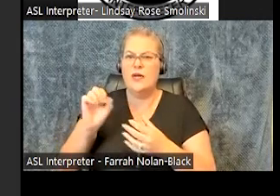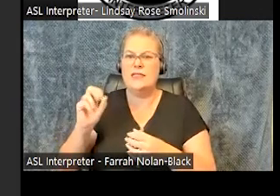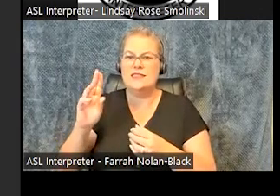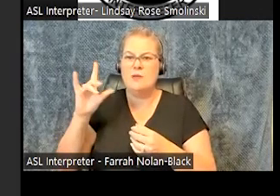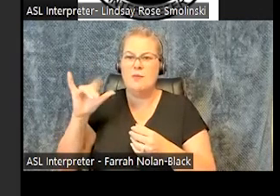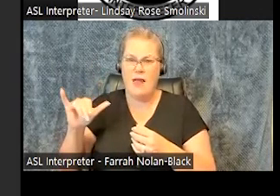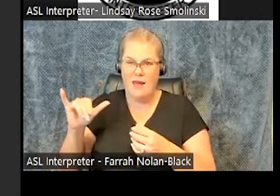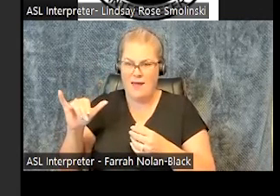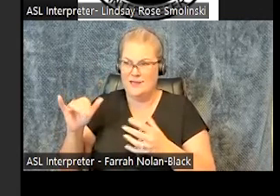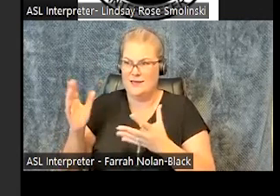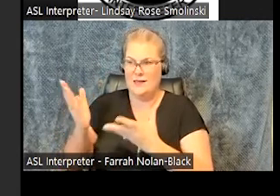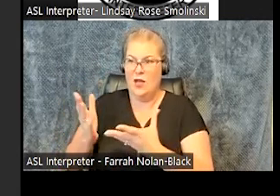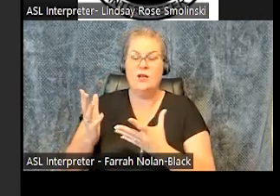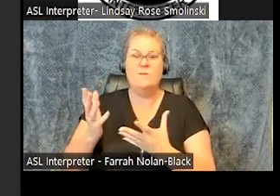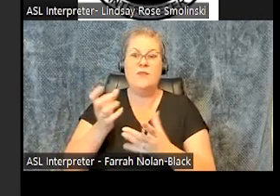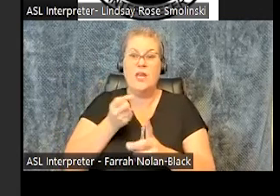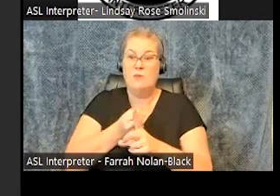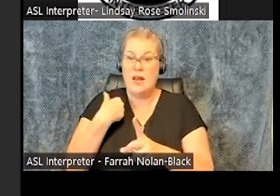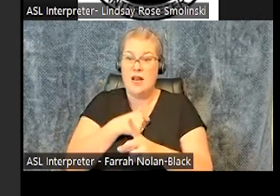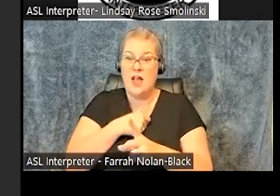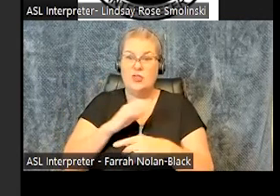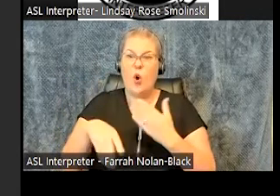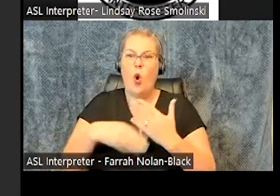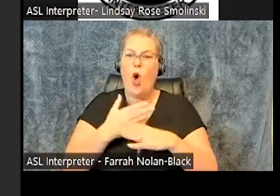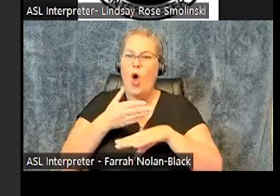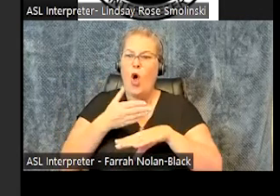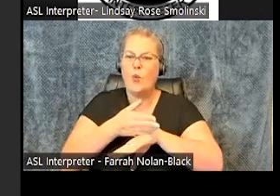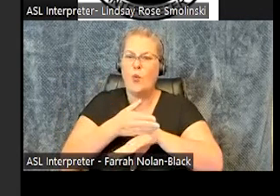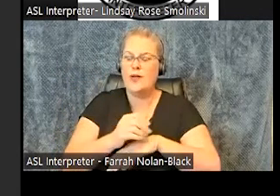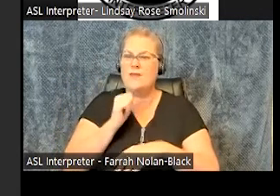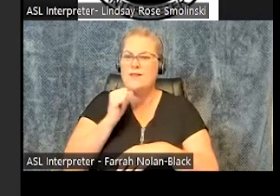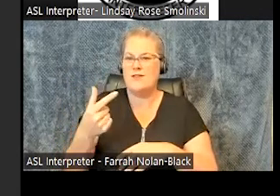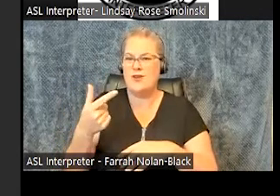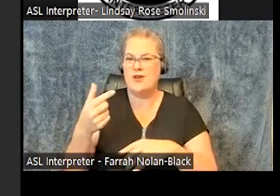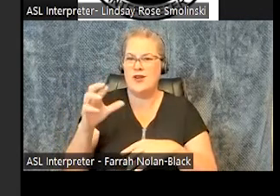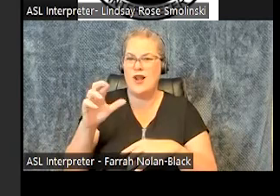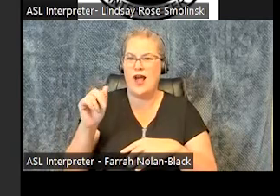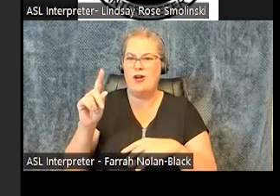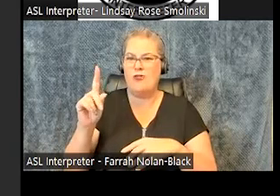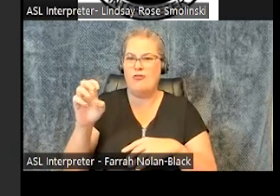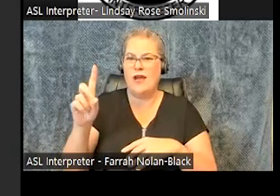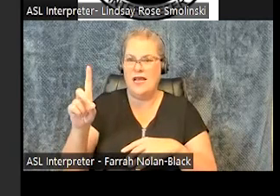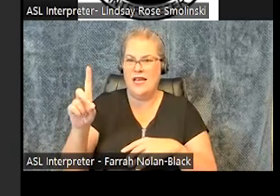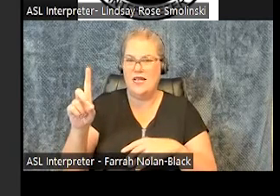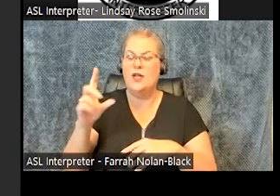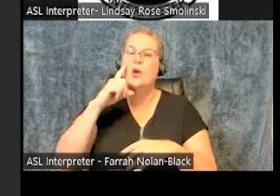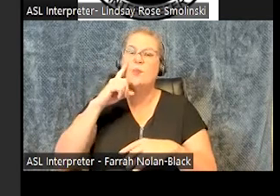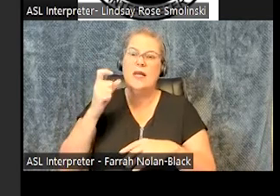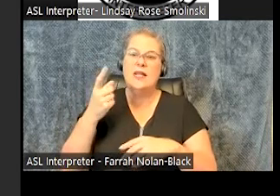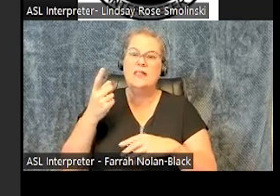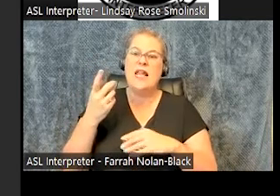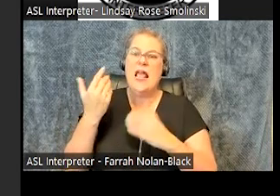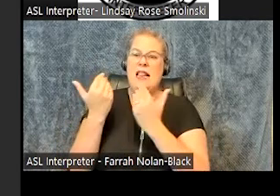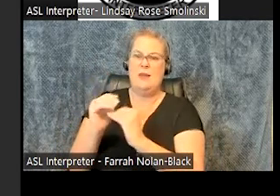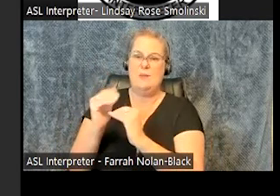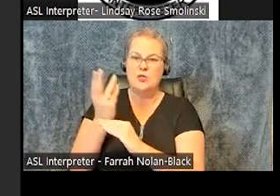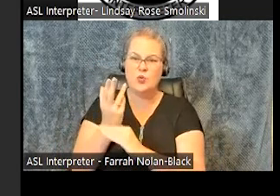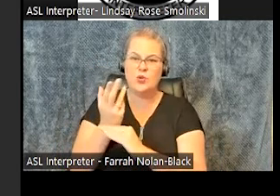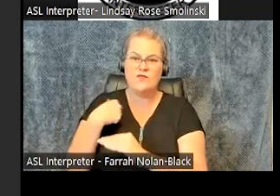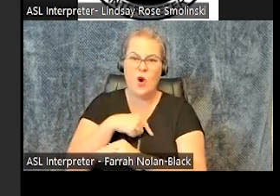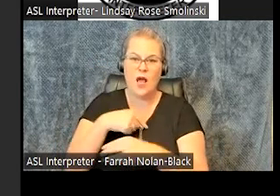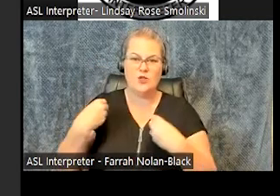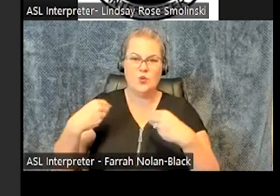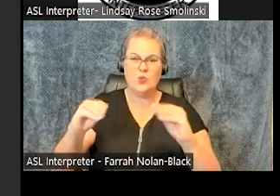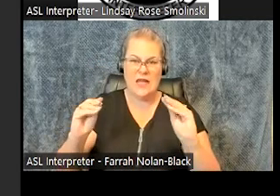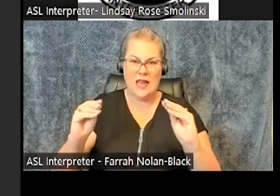biggest challenges, all the wood we have is not graded. So since it's not graded, it limits actually the uses for us to be able to sell it, hence